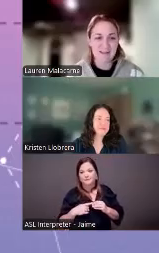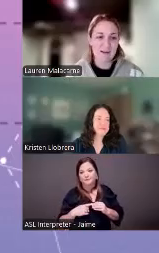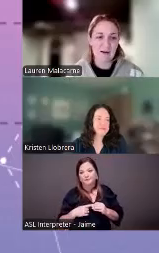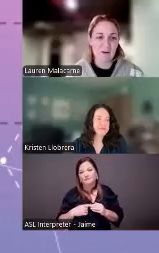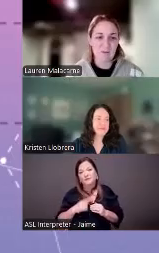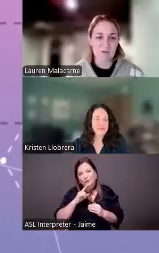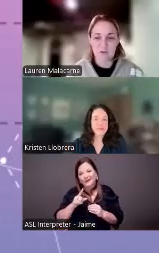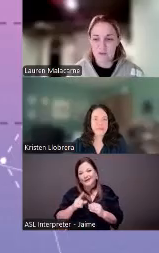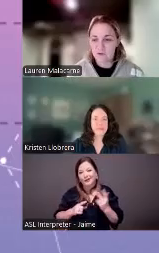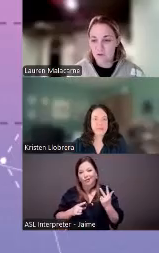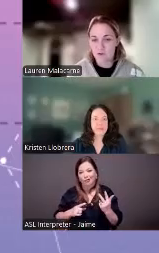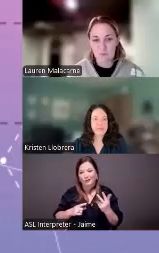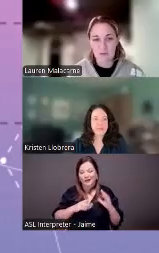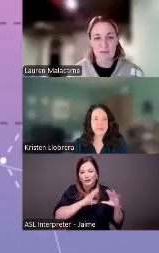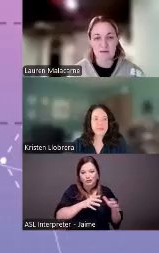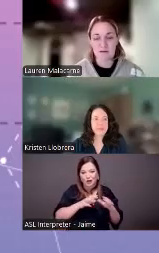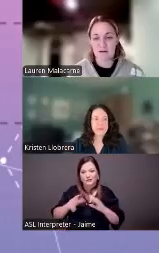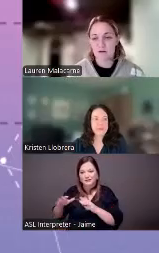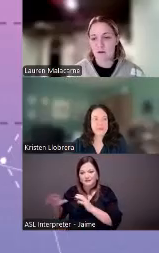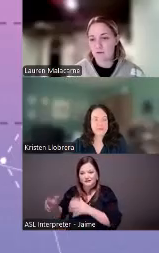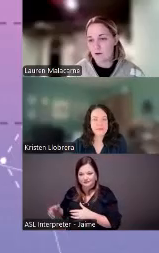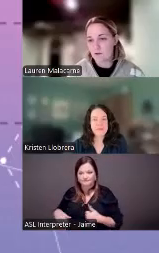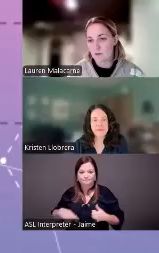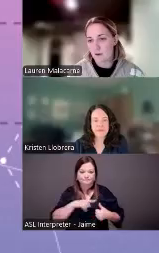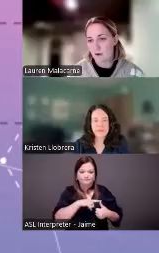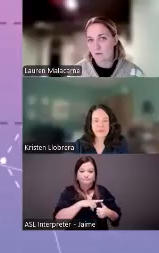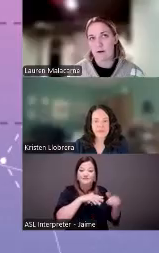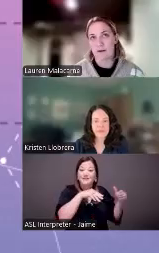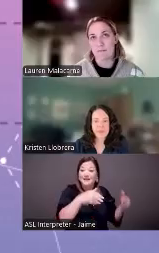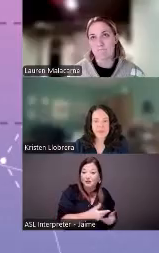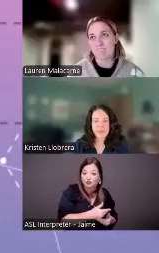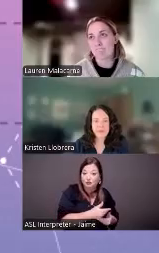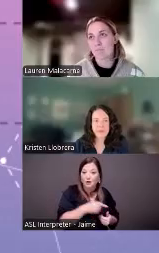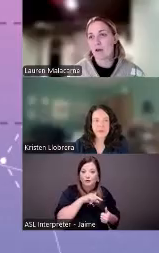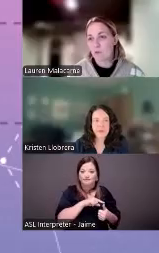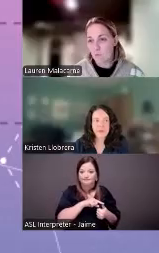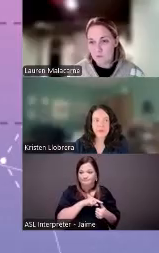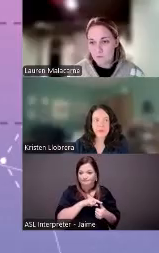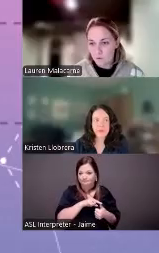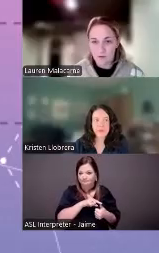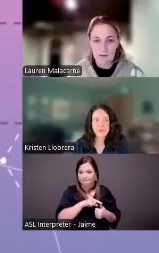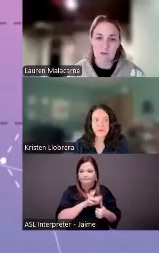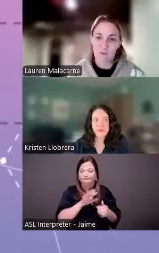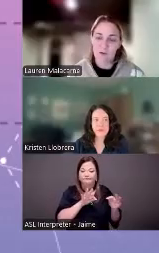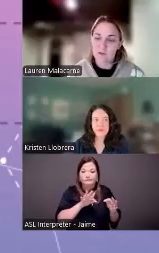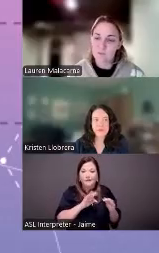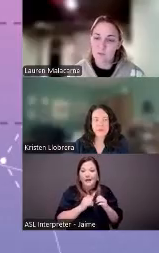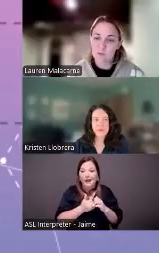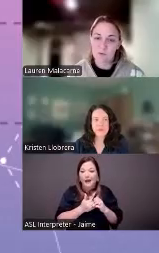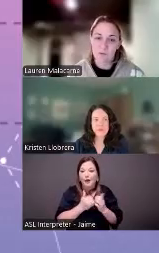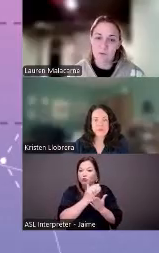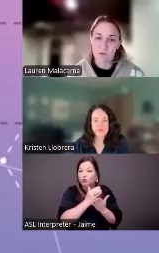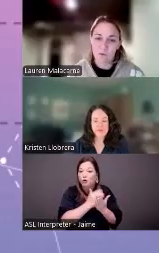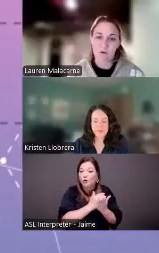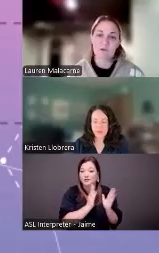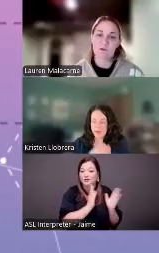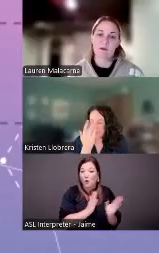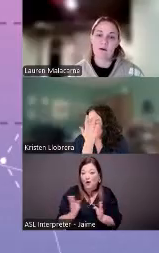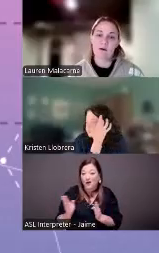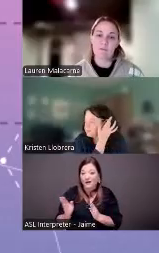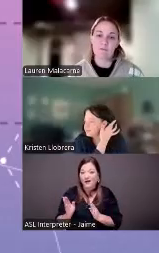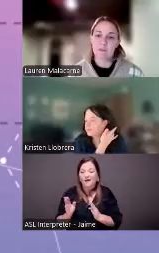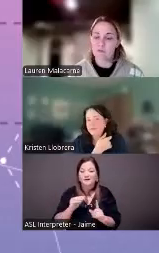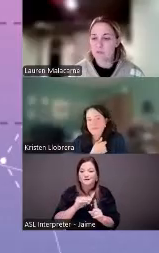chunks. There's this introduction piece that kind of talks about how the course is organized and orients people to the